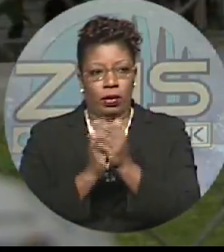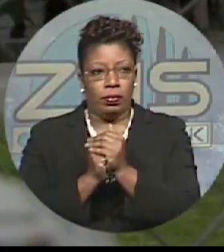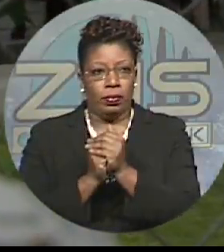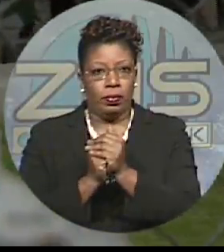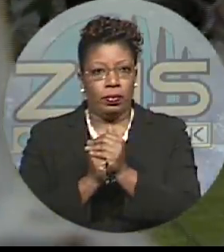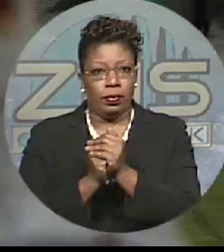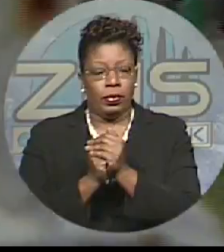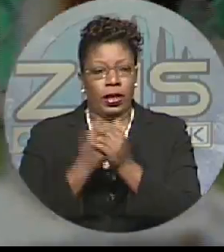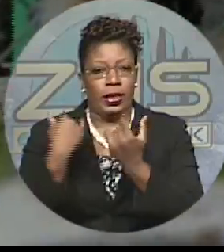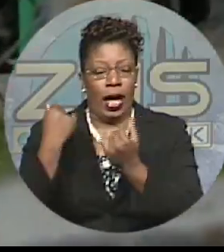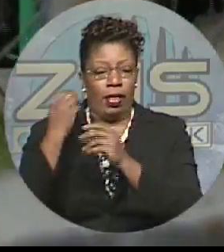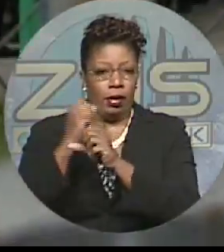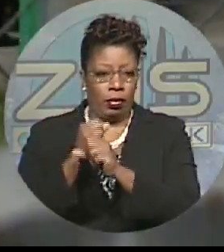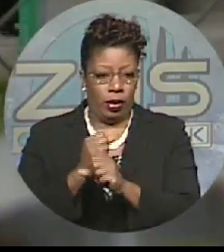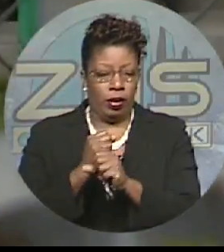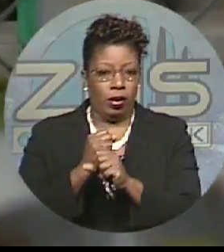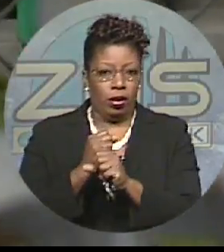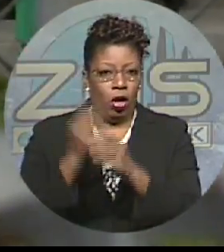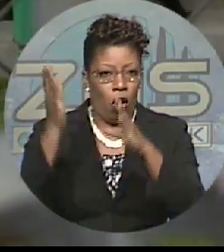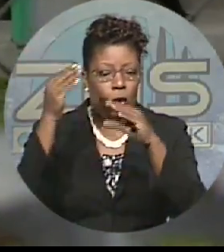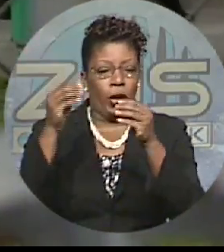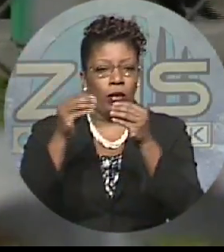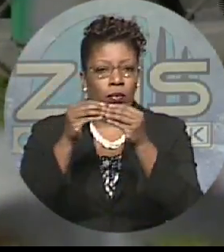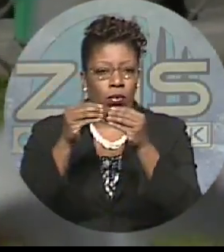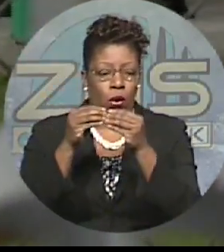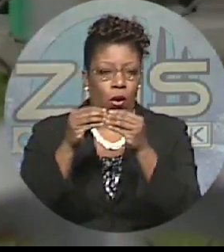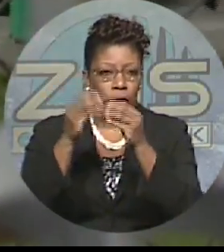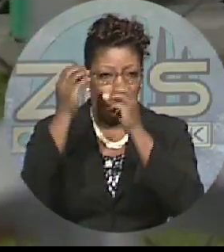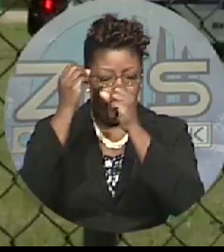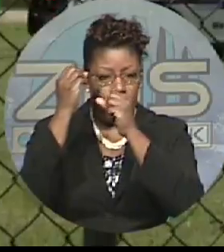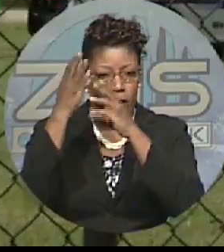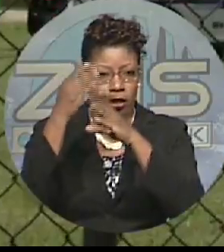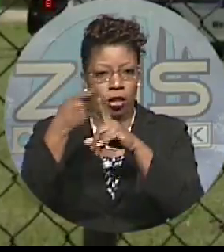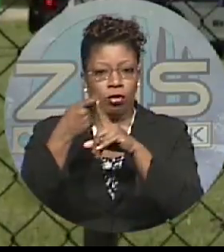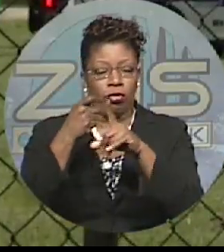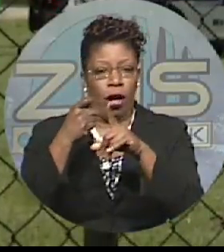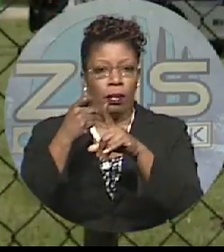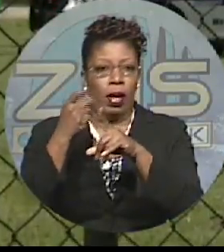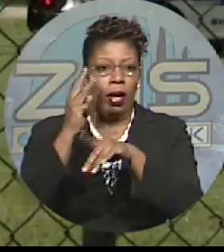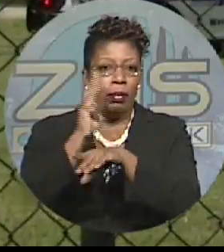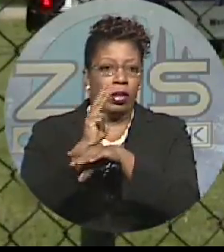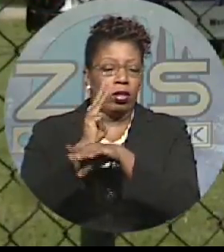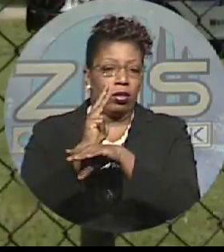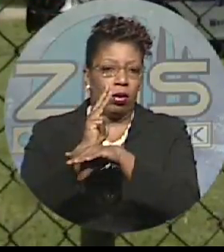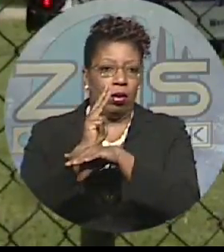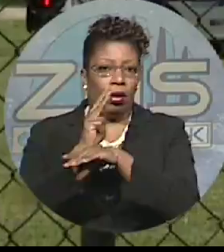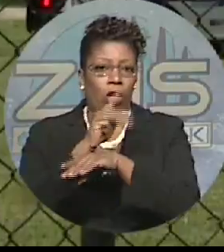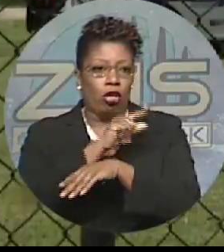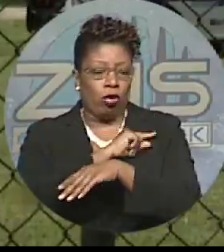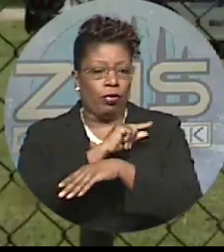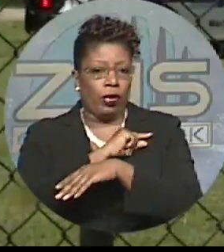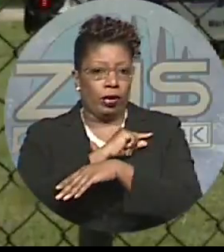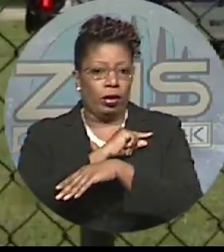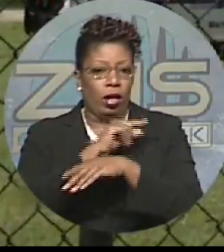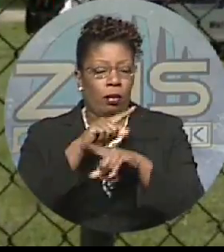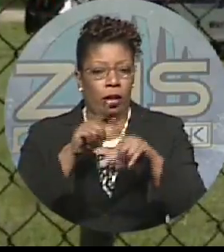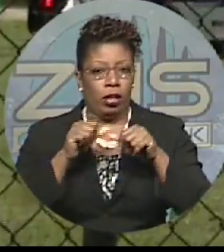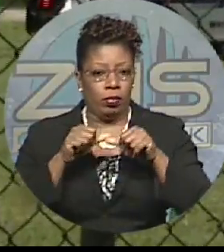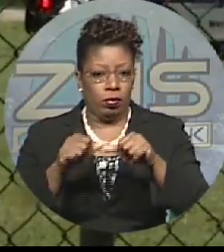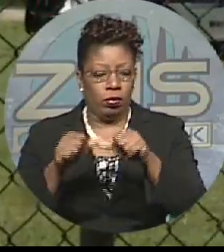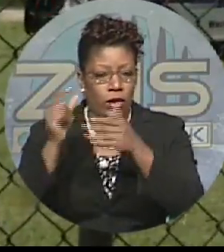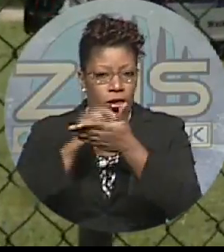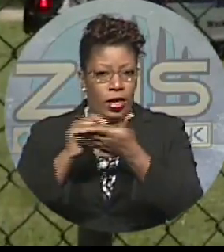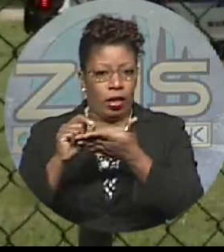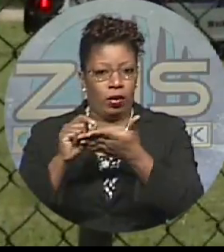media members had hoped for a briefing from the social services minister, but we were told by the permanent secretary that a